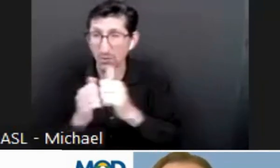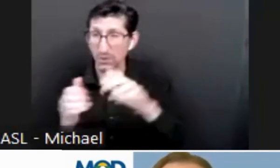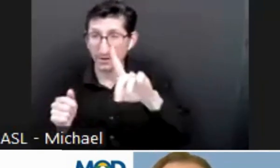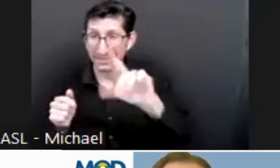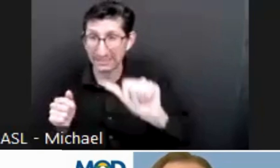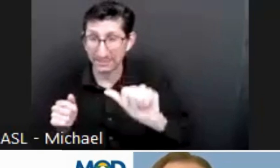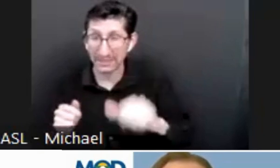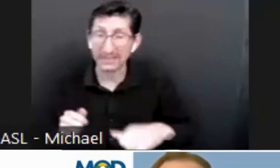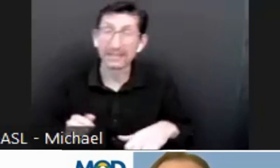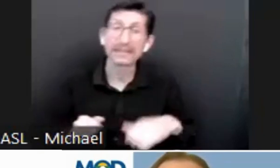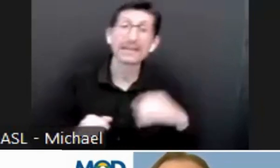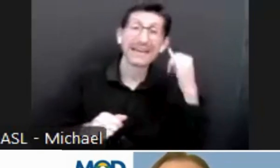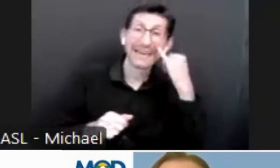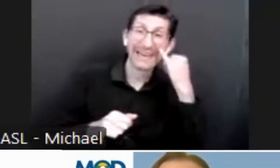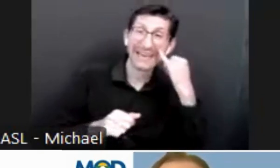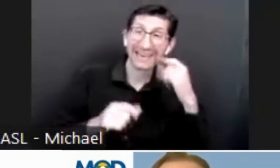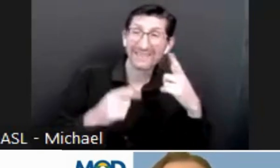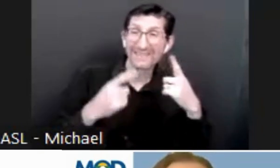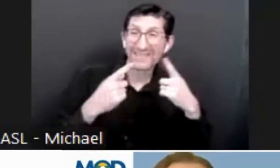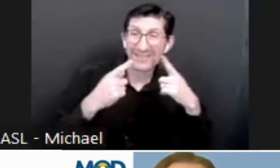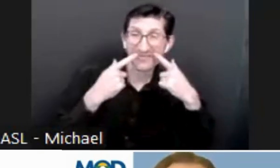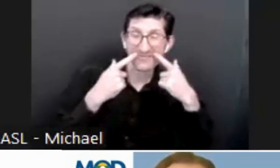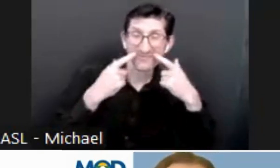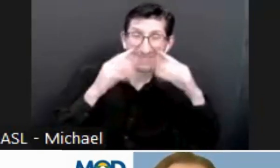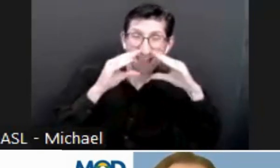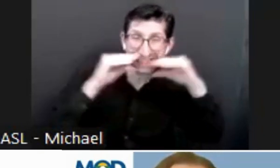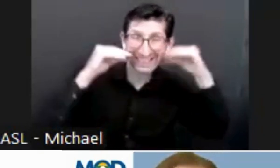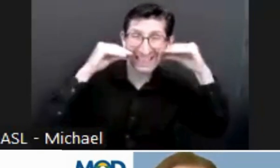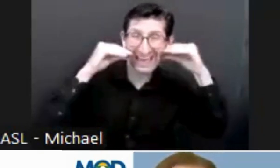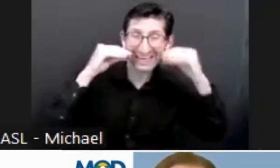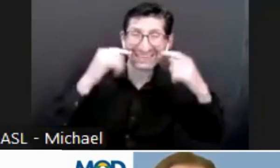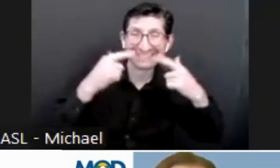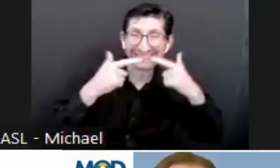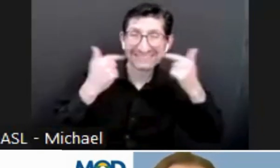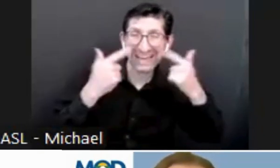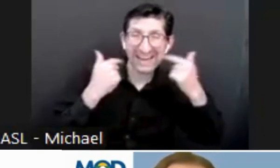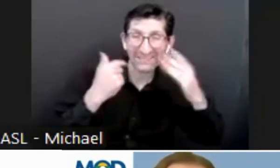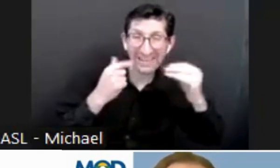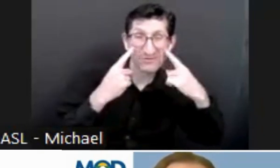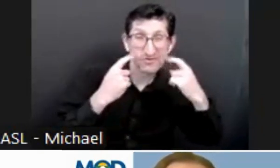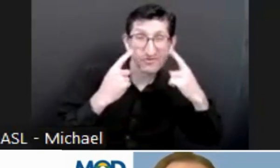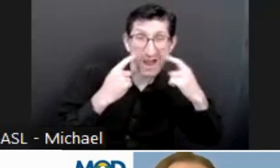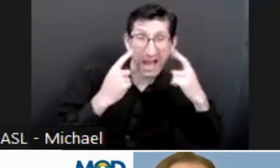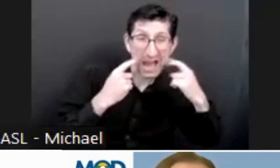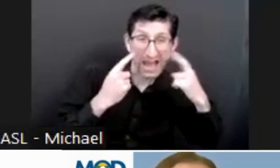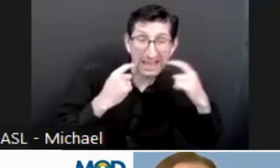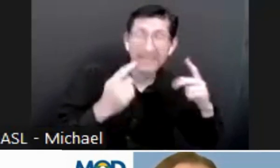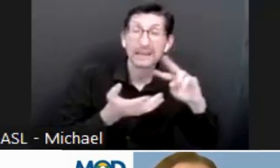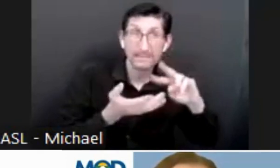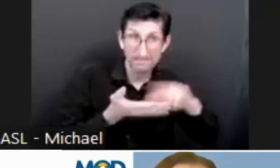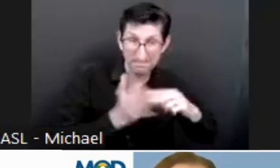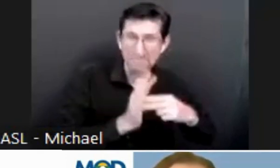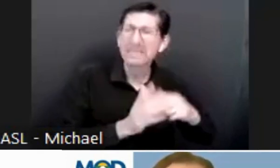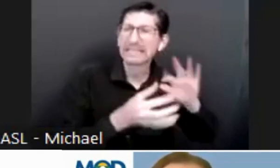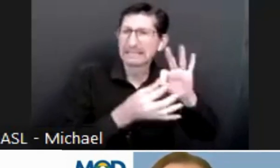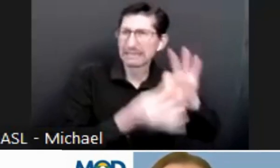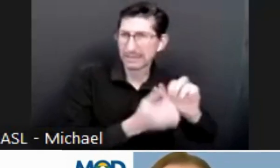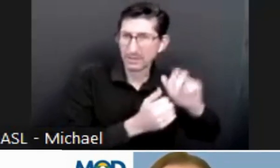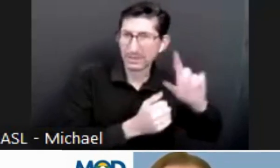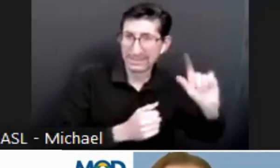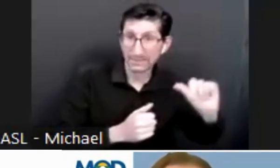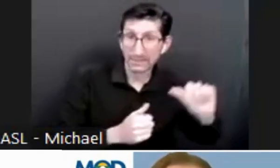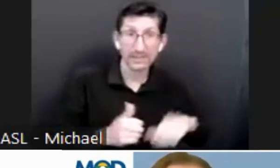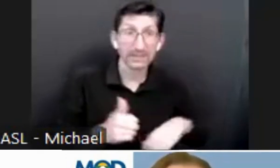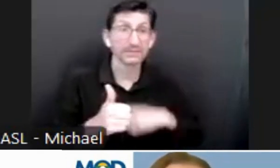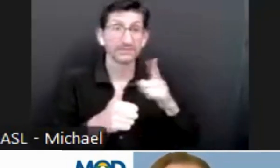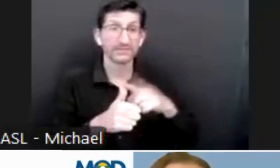laughing symbol if no, it is only an issue due to their disability. So the first one is Shreyas has